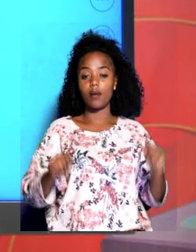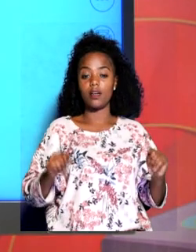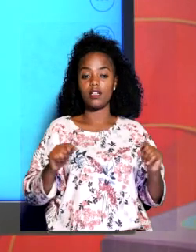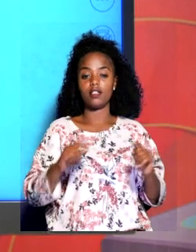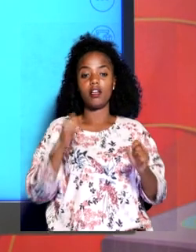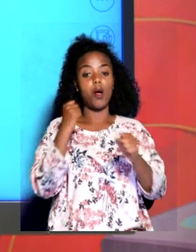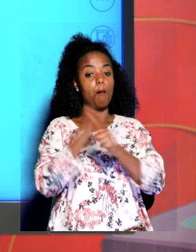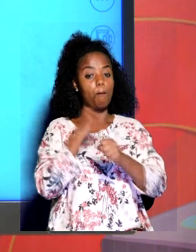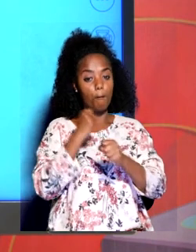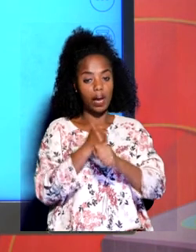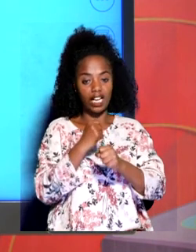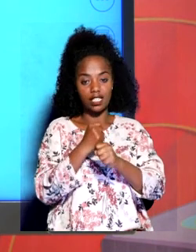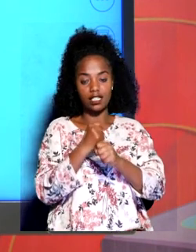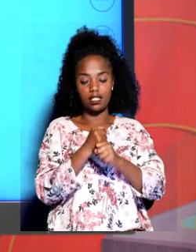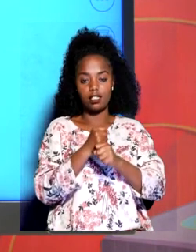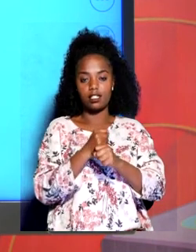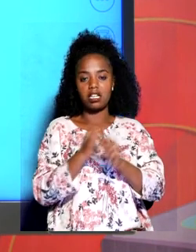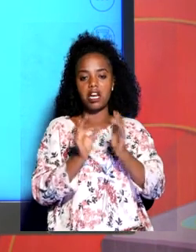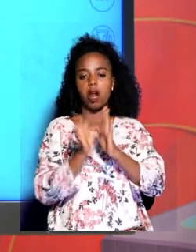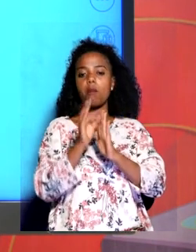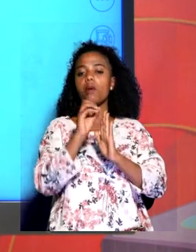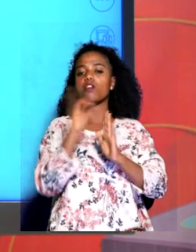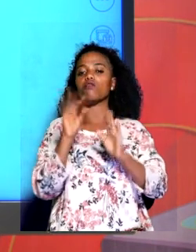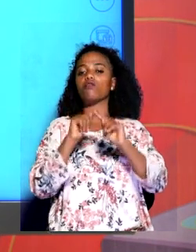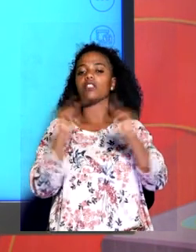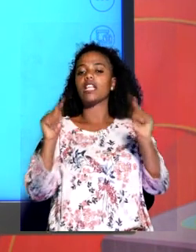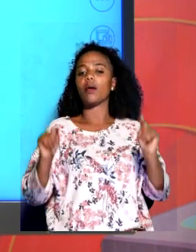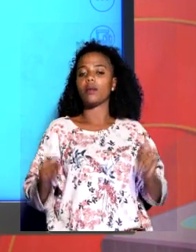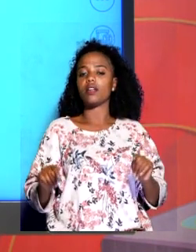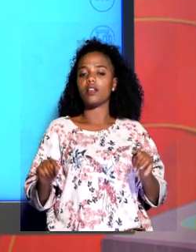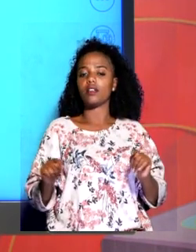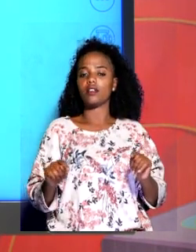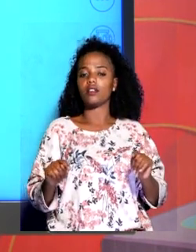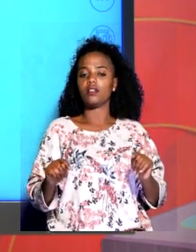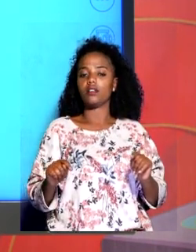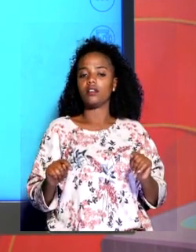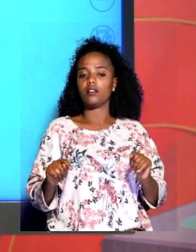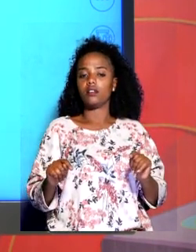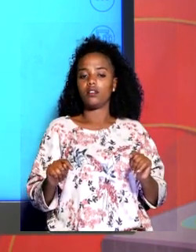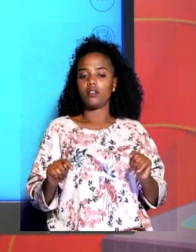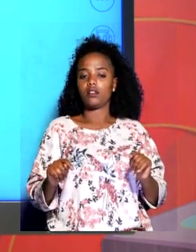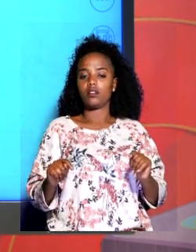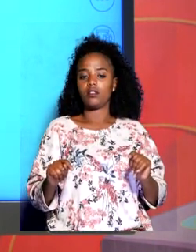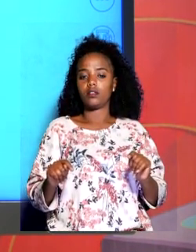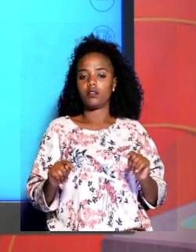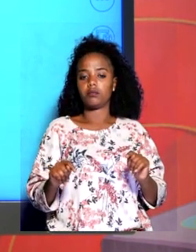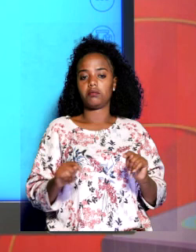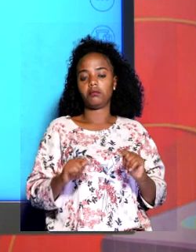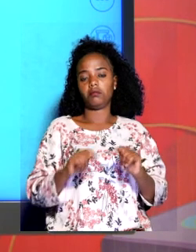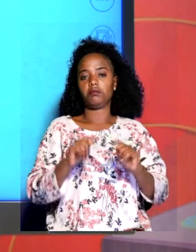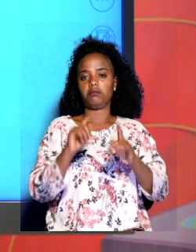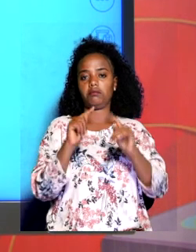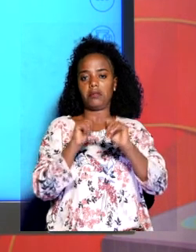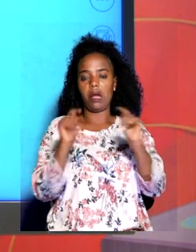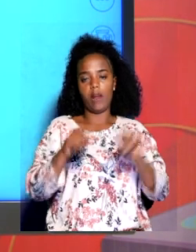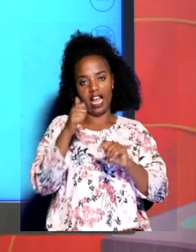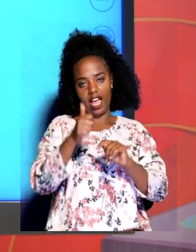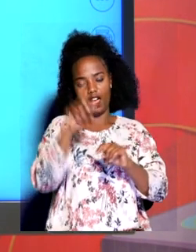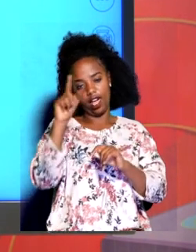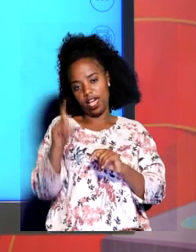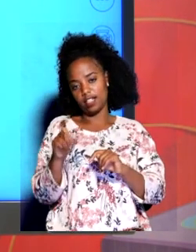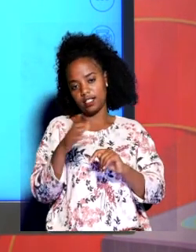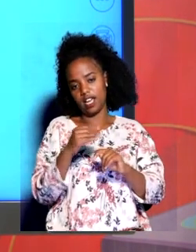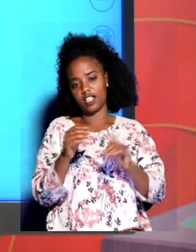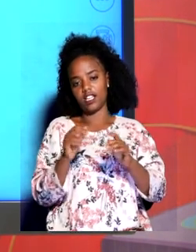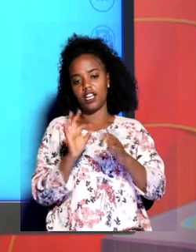made to be the number of tables, number of table A produced B, X, and the number